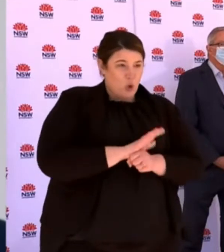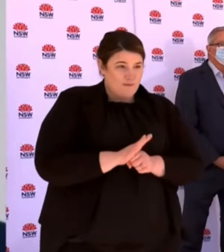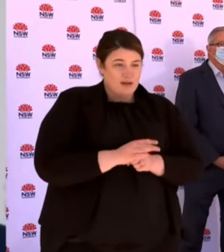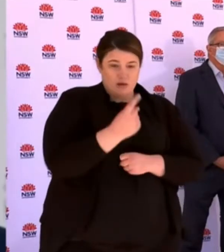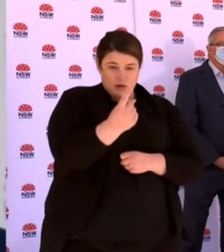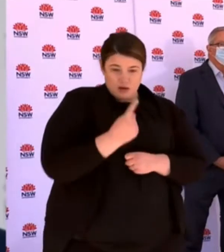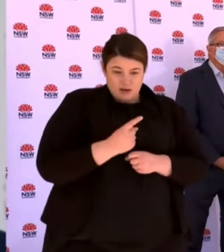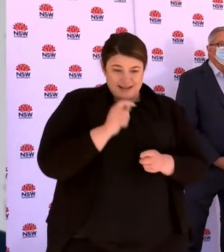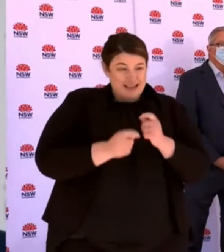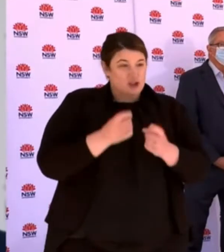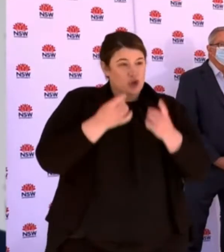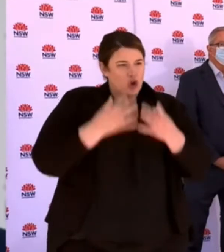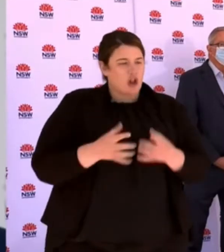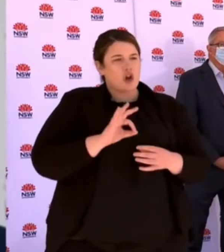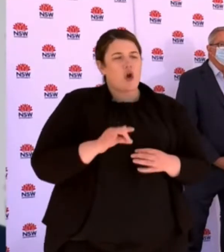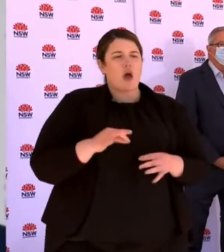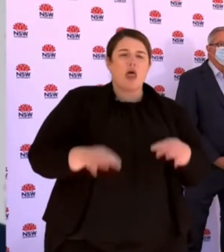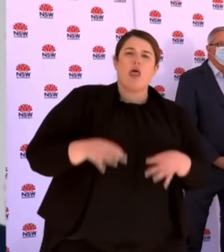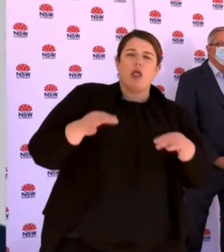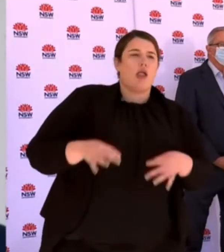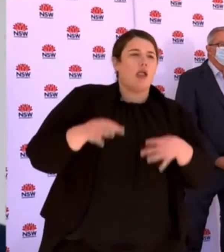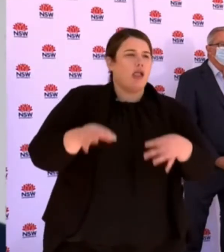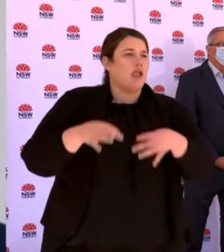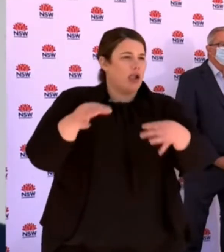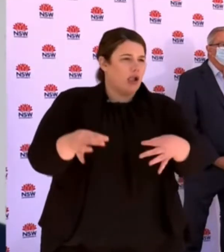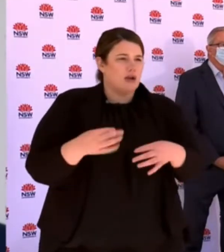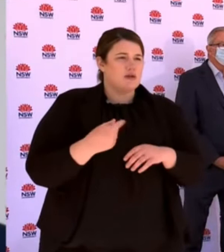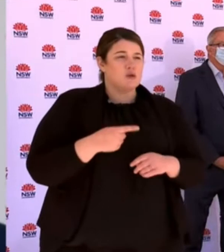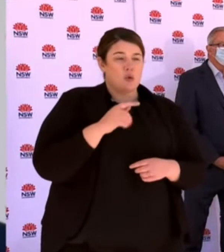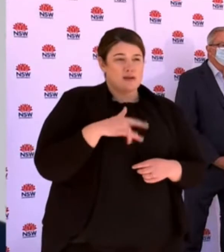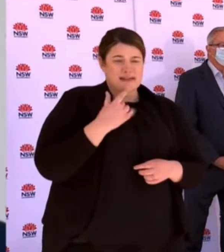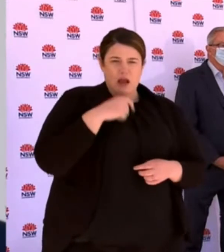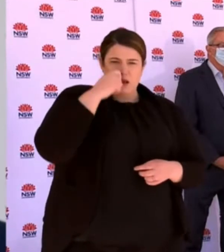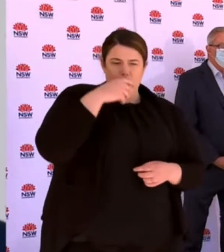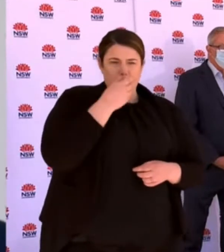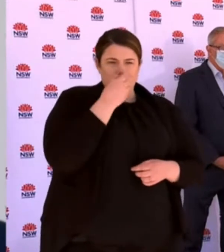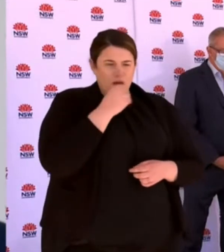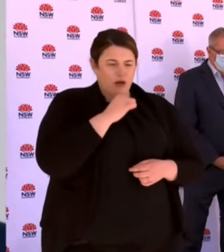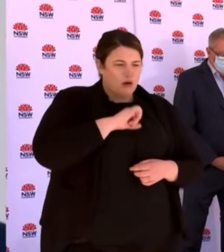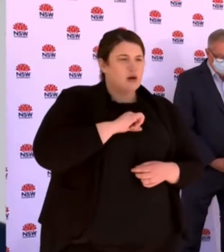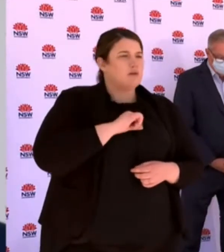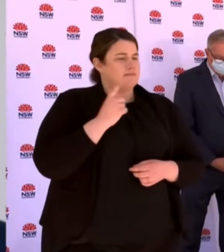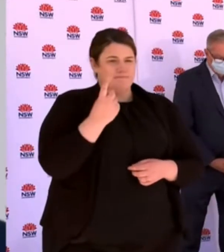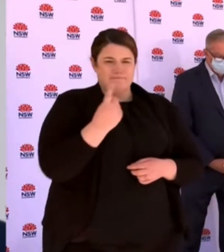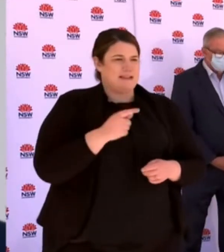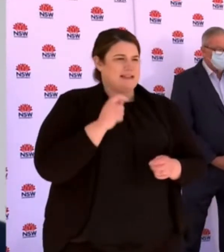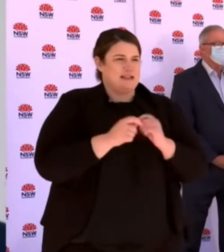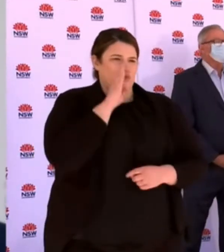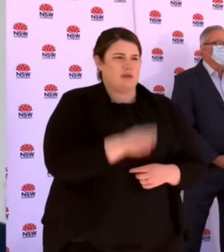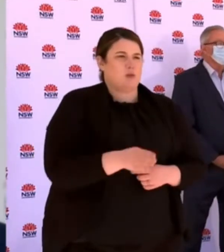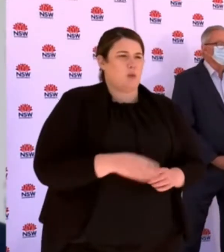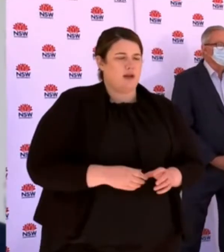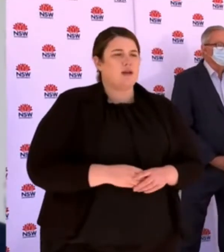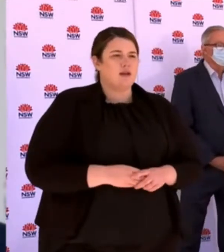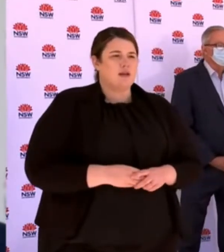by coming forward early and not delaying, so at the earliest point you get symptoms, please come forward and get testing. Because what we're